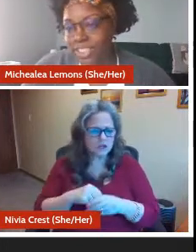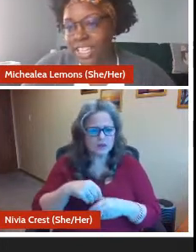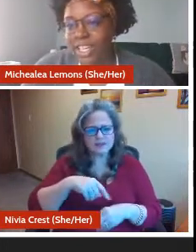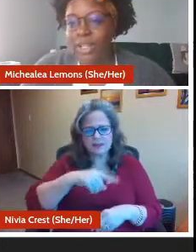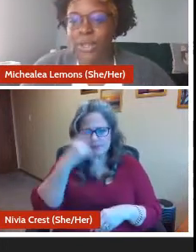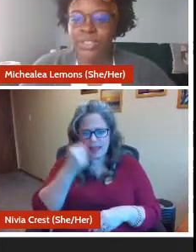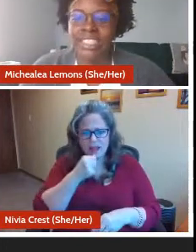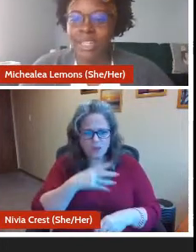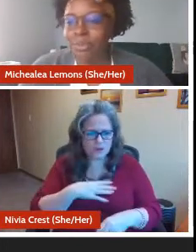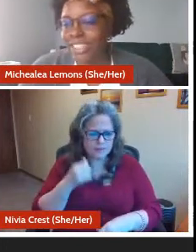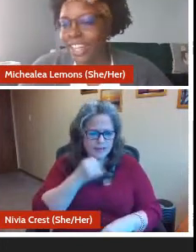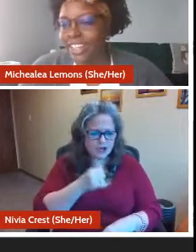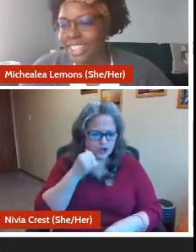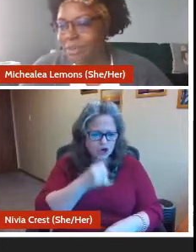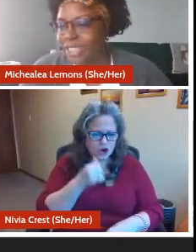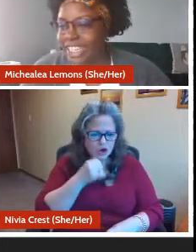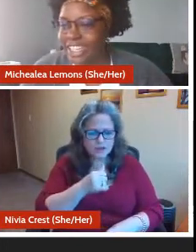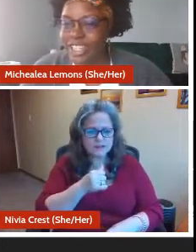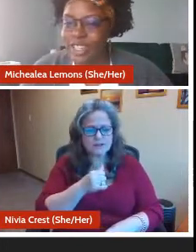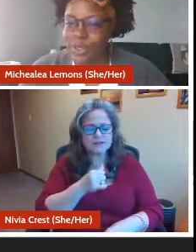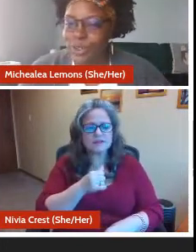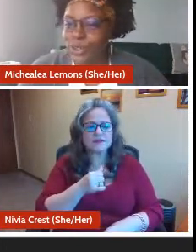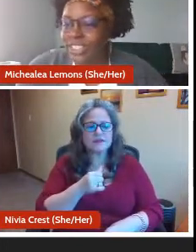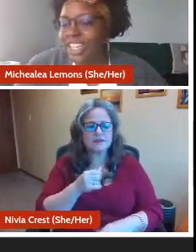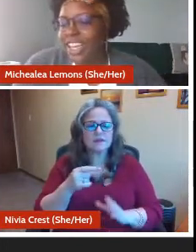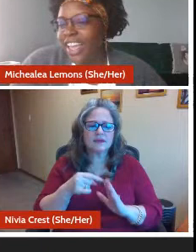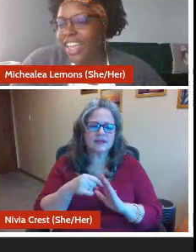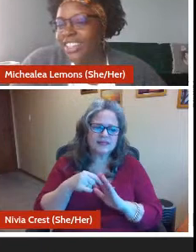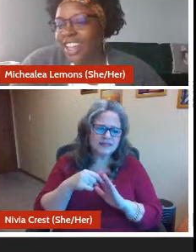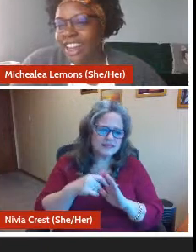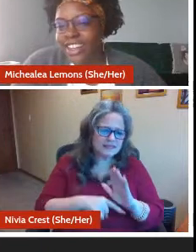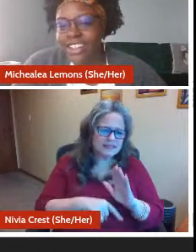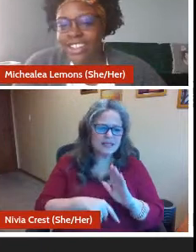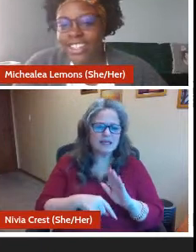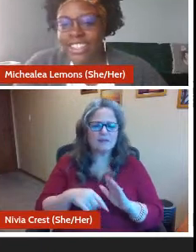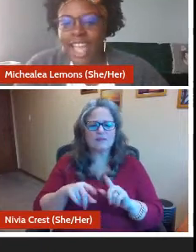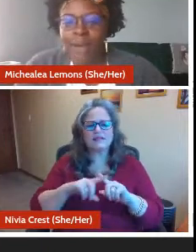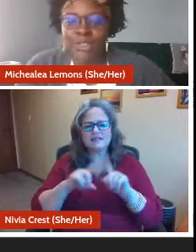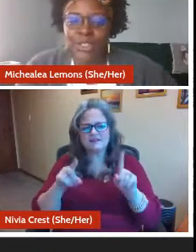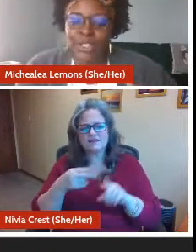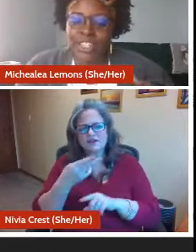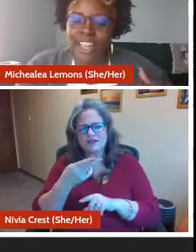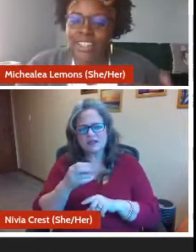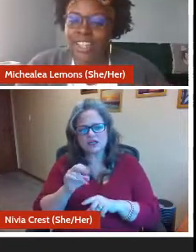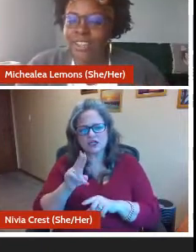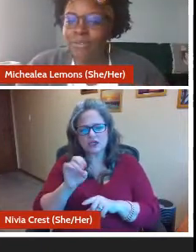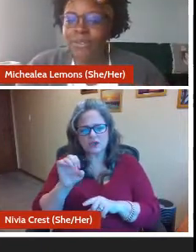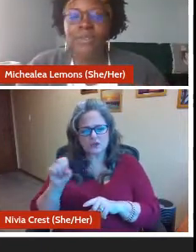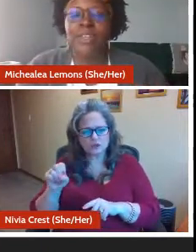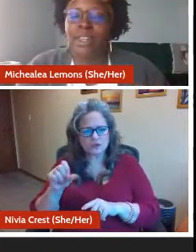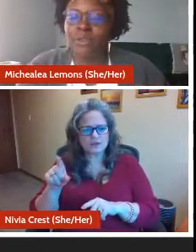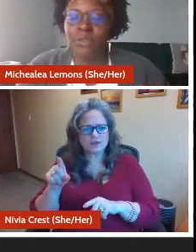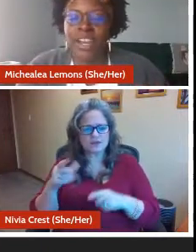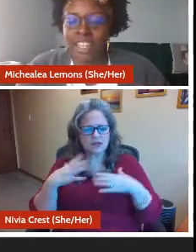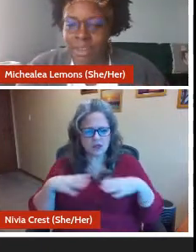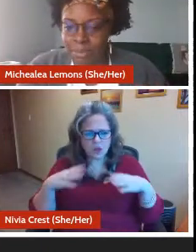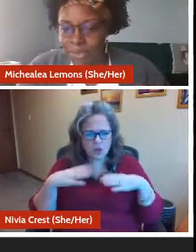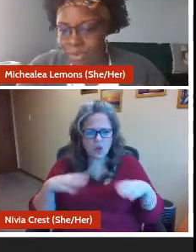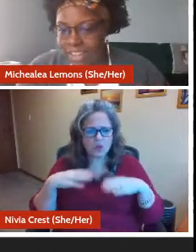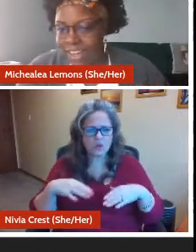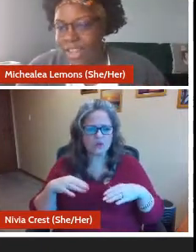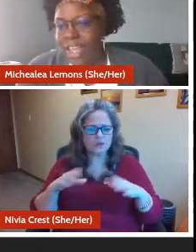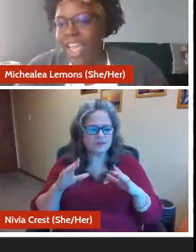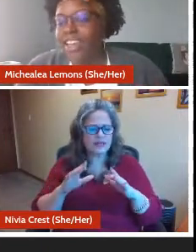and girls clothed deeply in hues and attire that's captured and in the vivid and